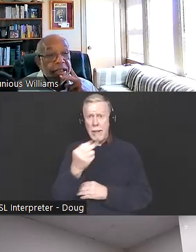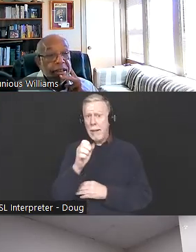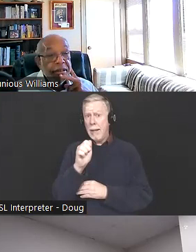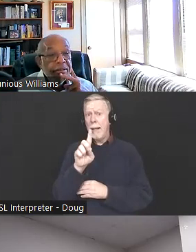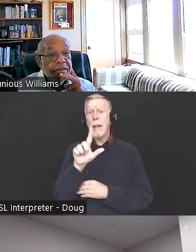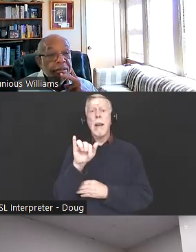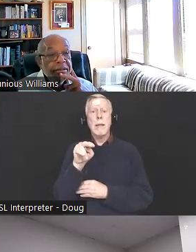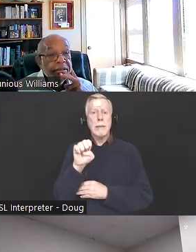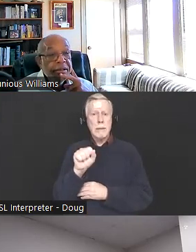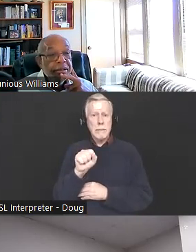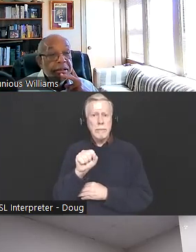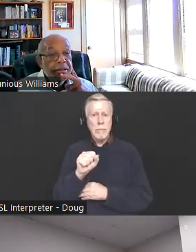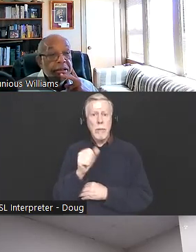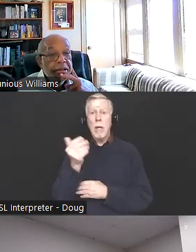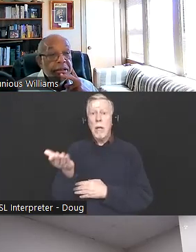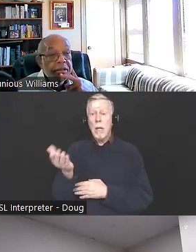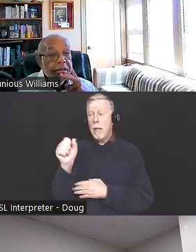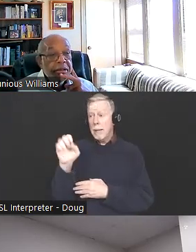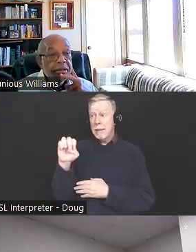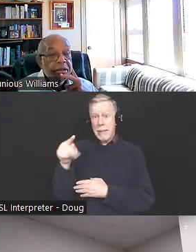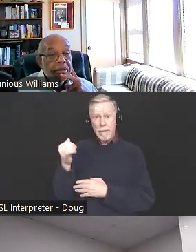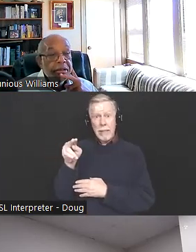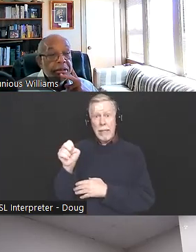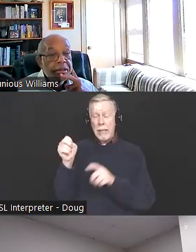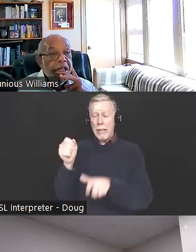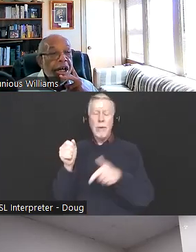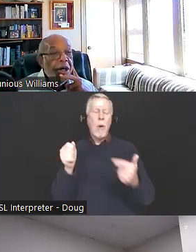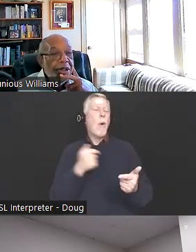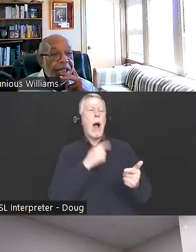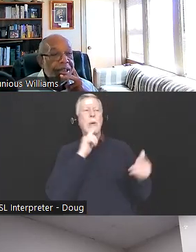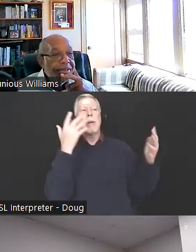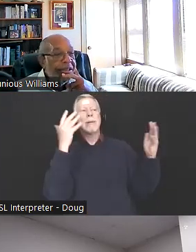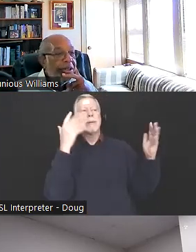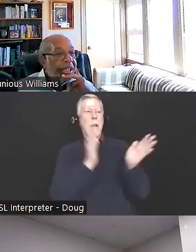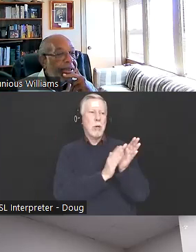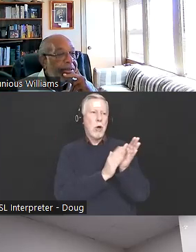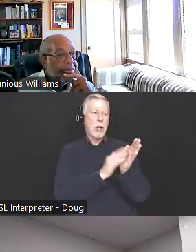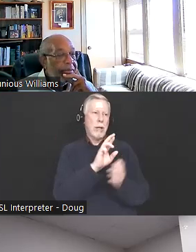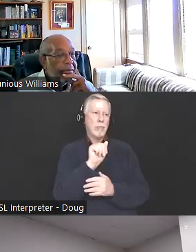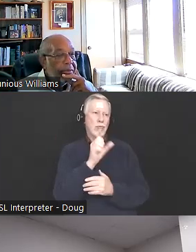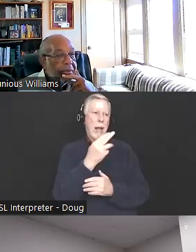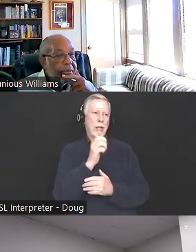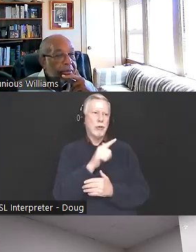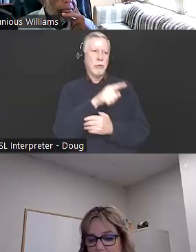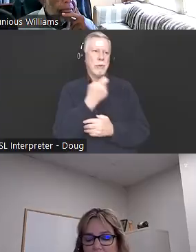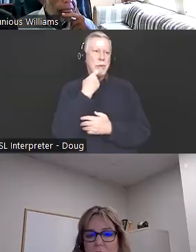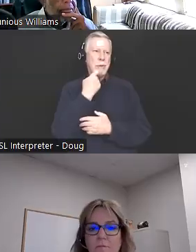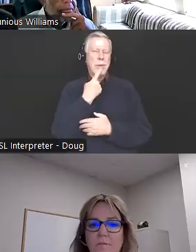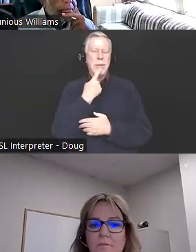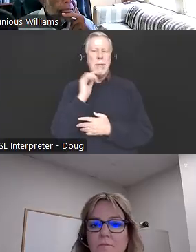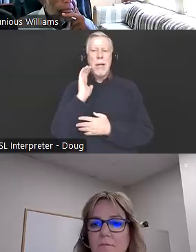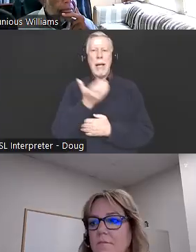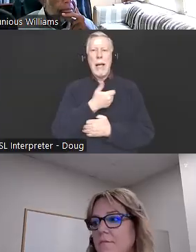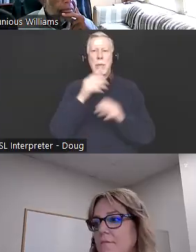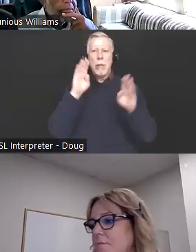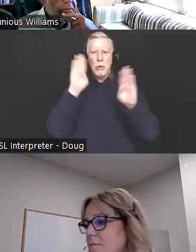Stephanie? Oh, I was applauding Rachel on what she was saying, but just our concern